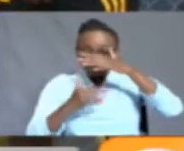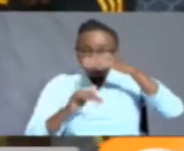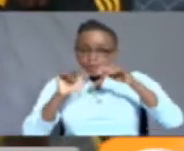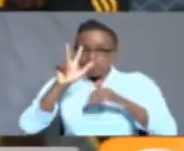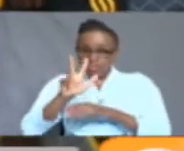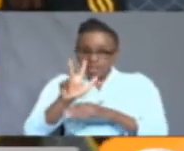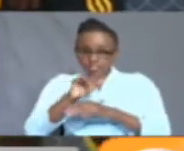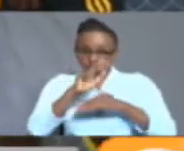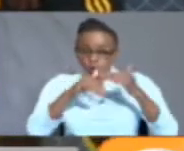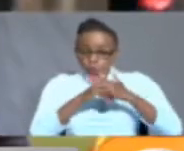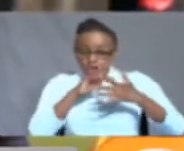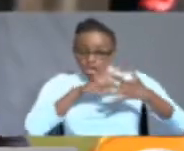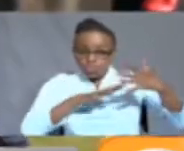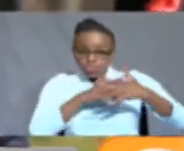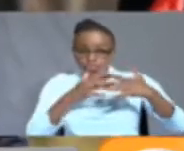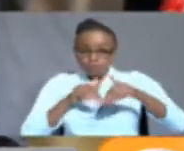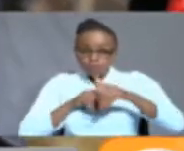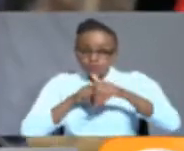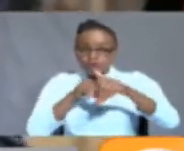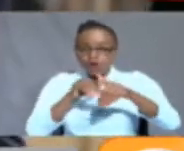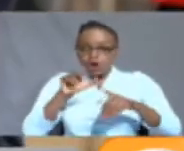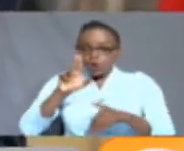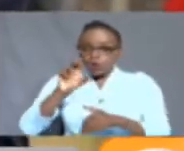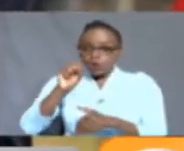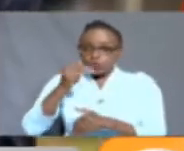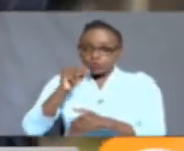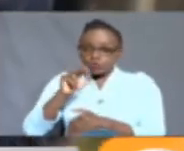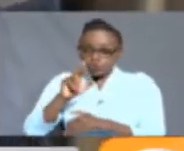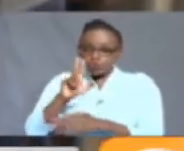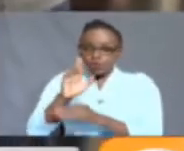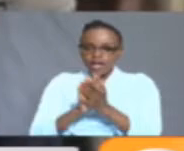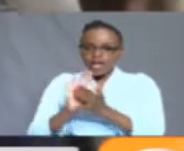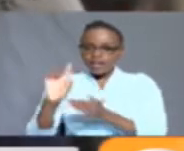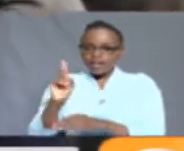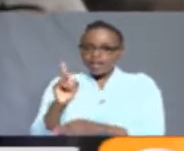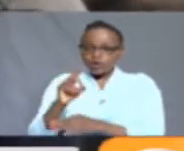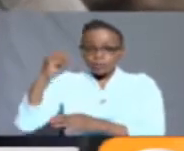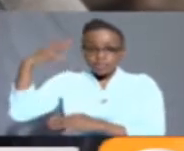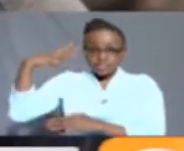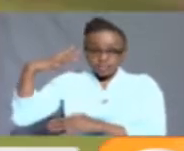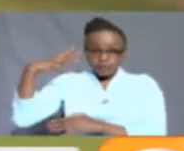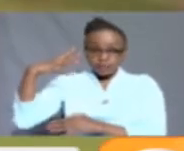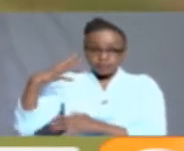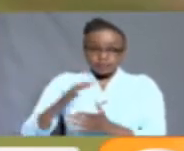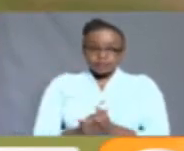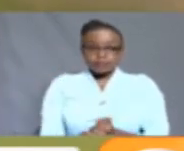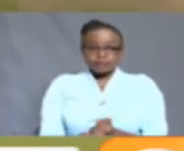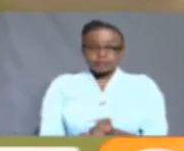NSL standings behind leaders Ushuru and Nairobi Steamer.